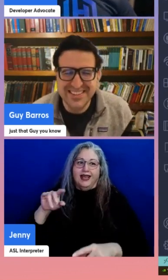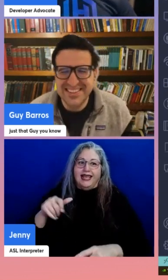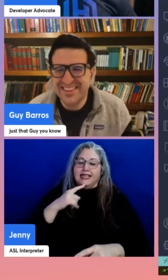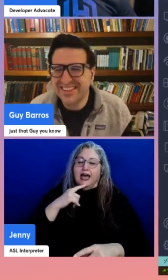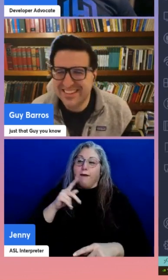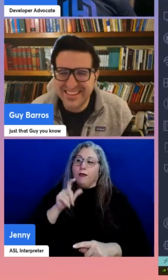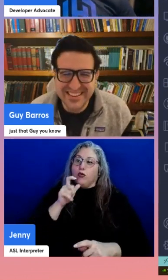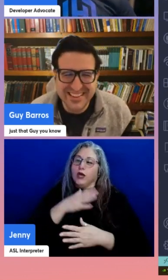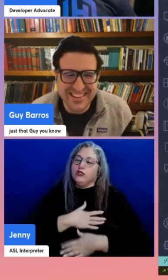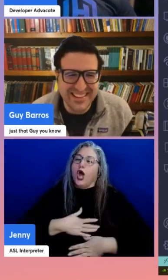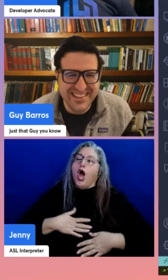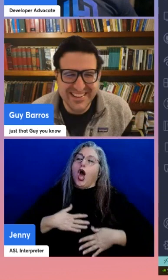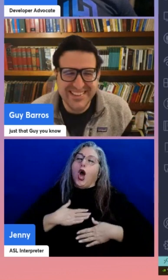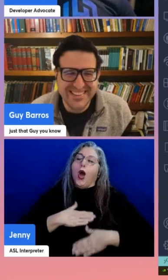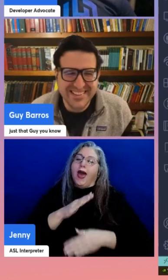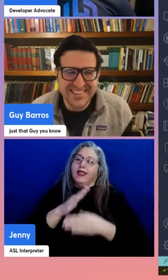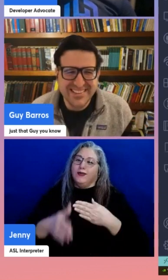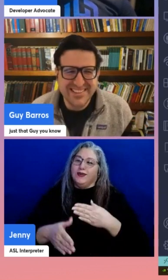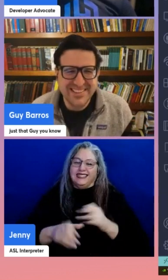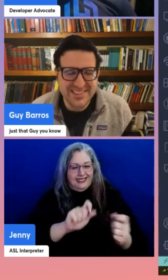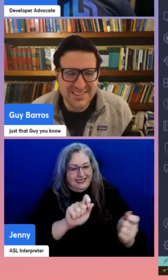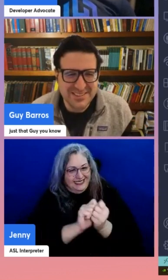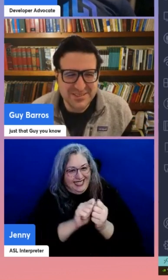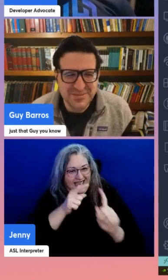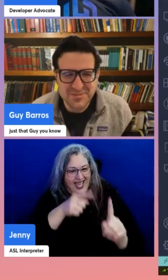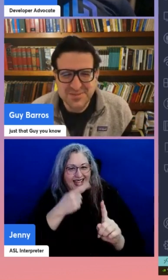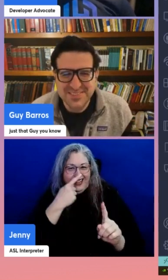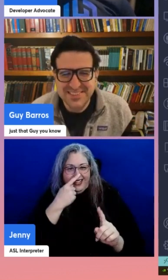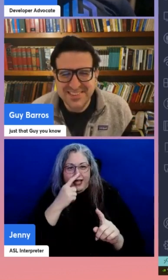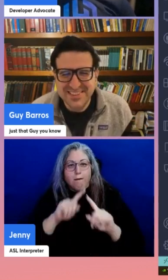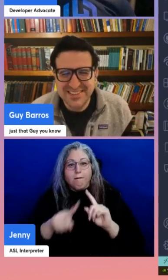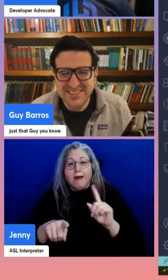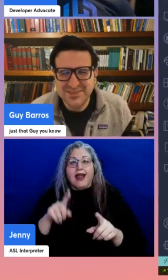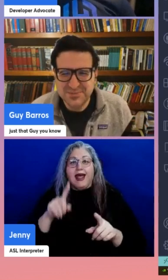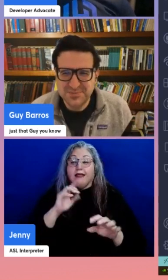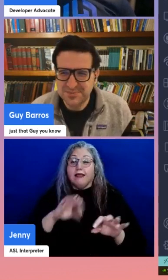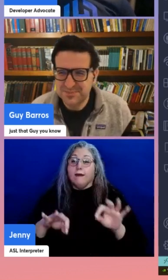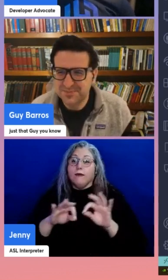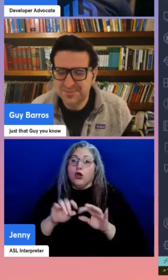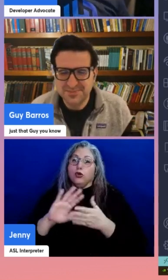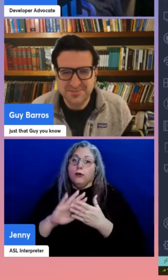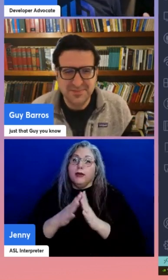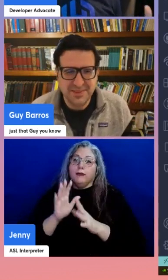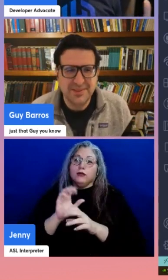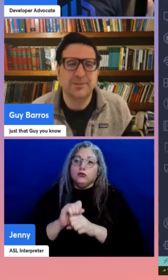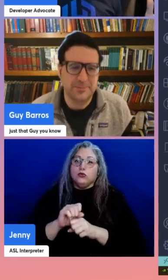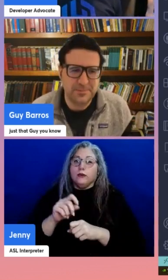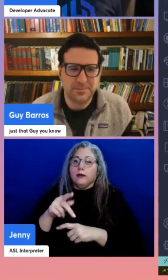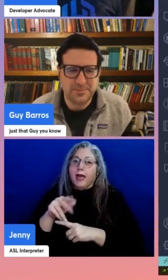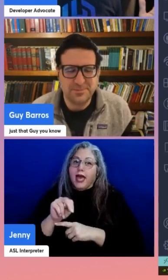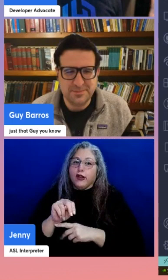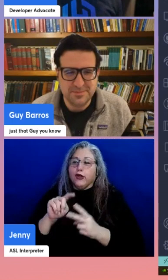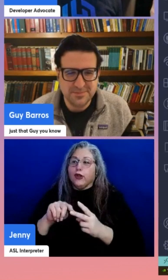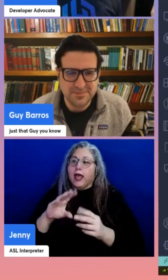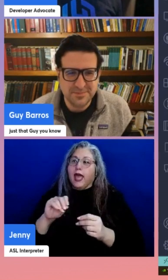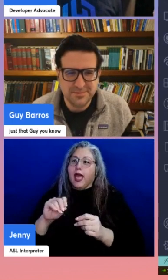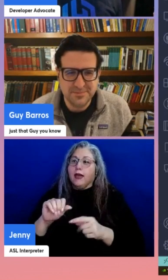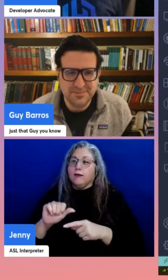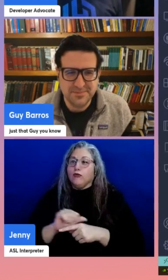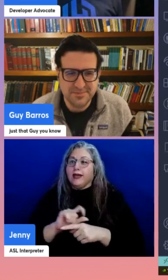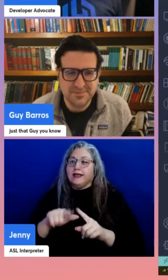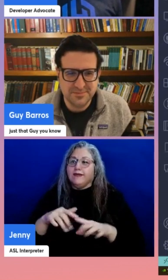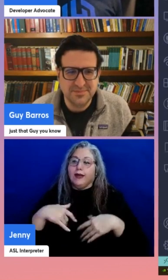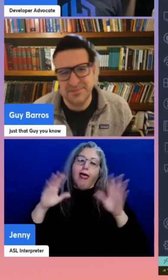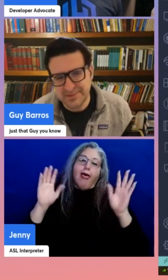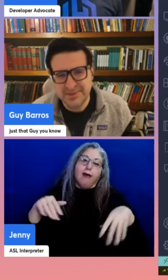weekends. Exactly. I think the key thing is, though, that when you get used to kind of having patterns and practices and being a little bit flippant about the way that I'm kind of